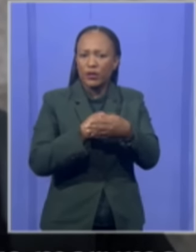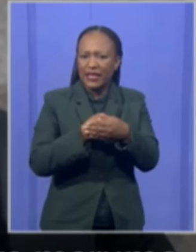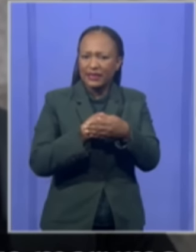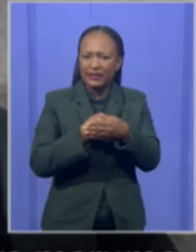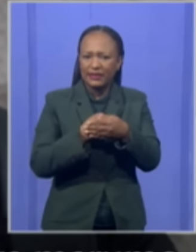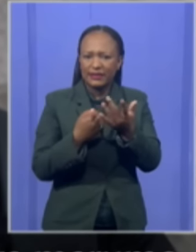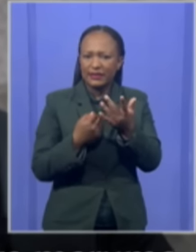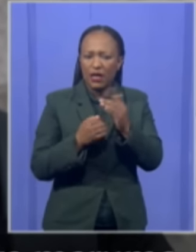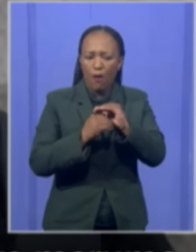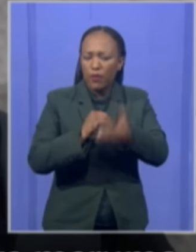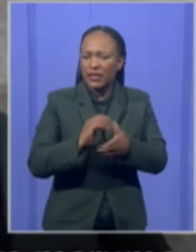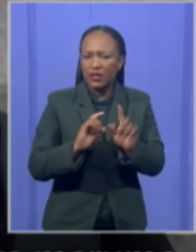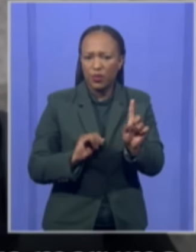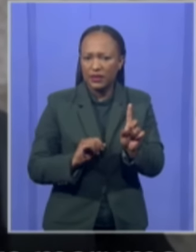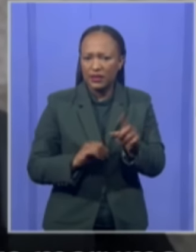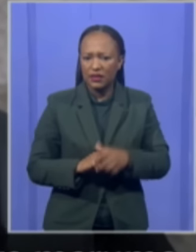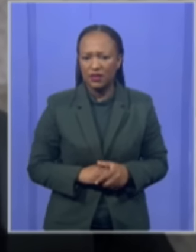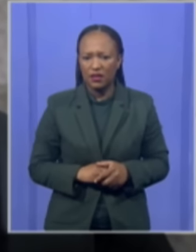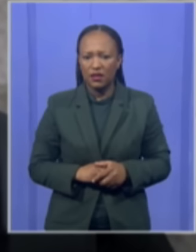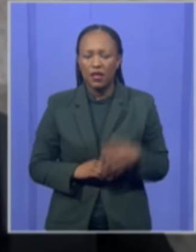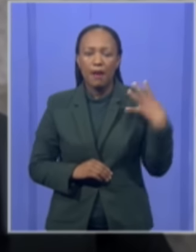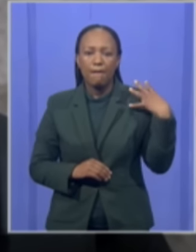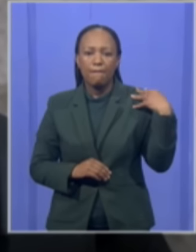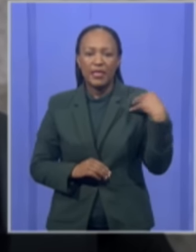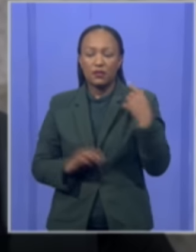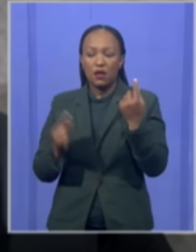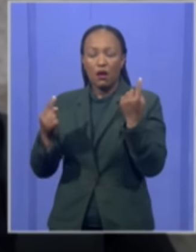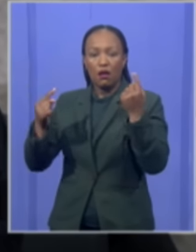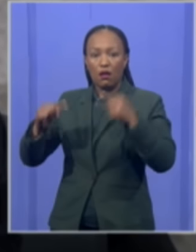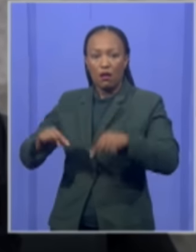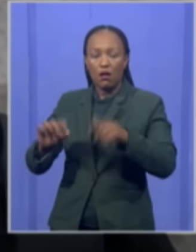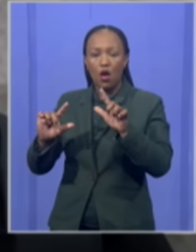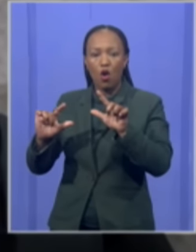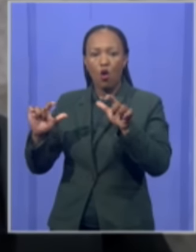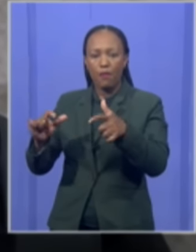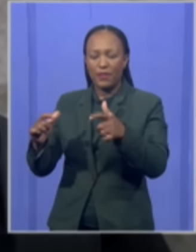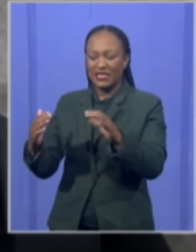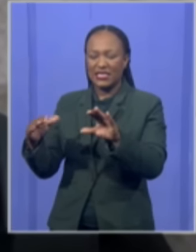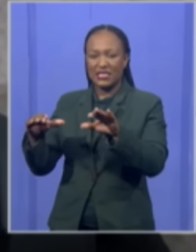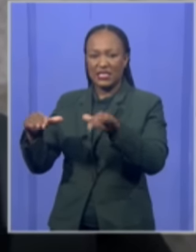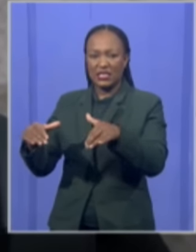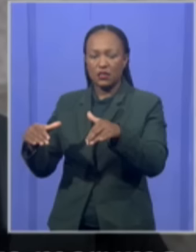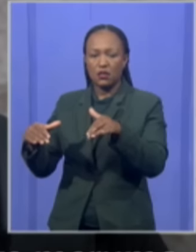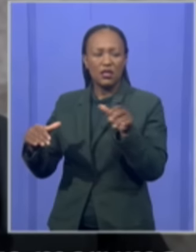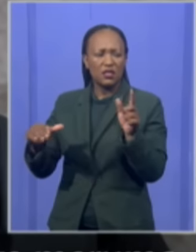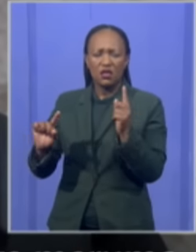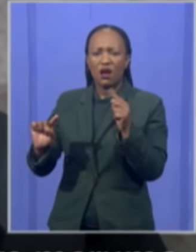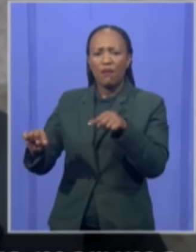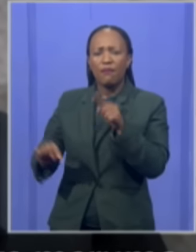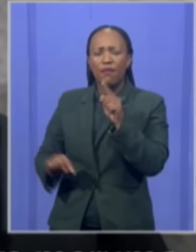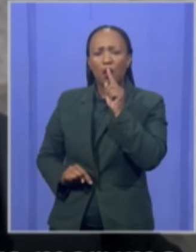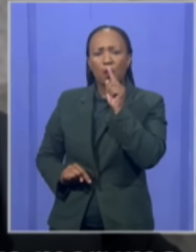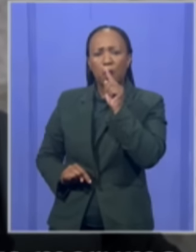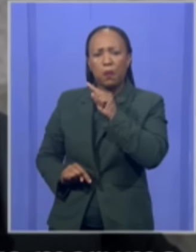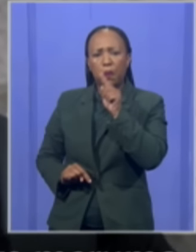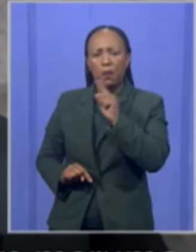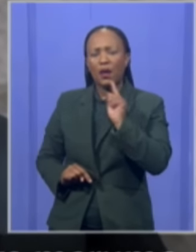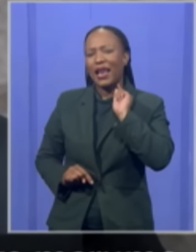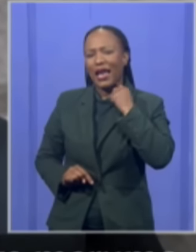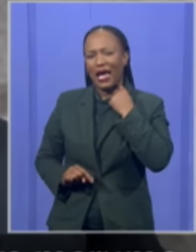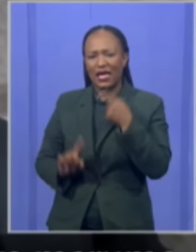misled and she came to the portfolio committee and lied and owned something that she didn't even own,